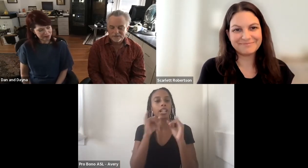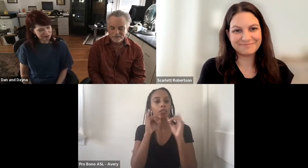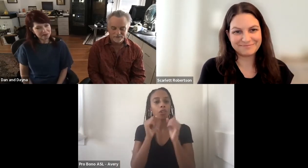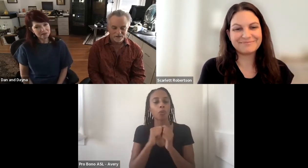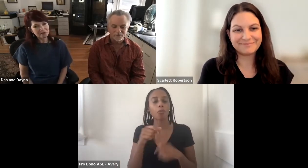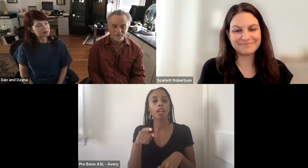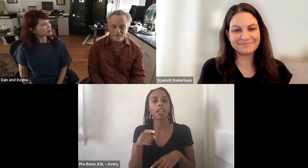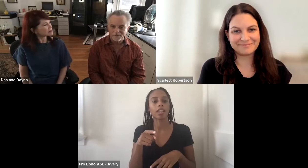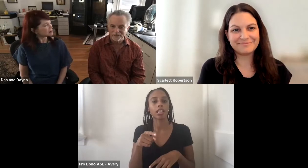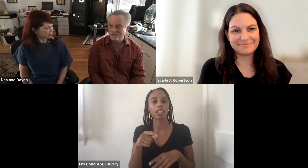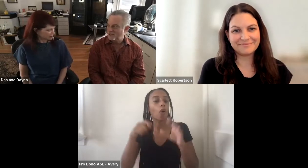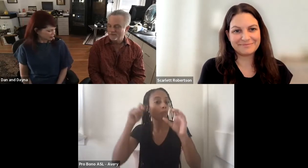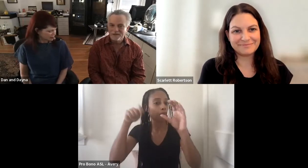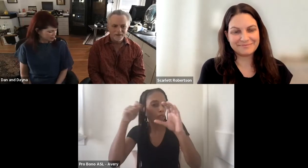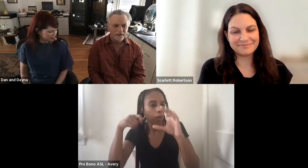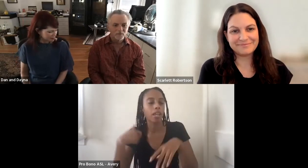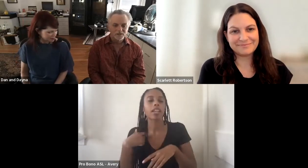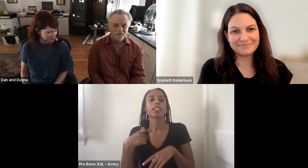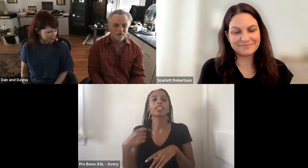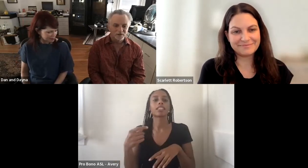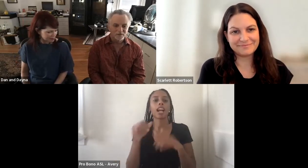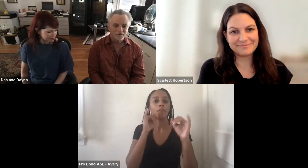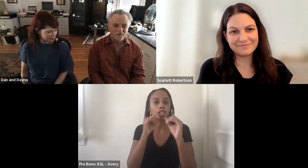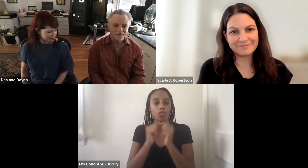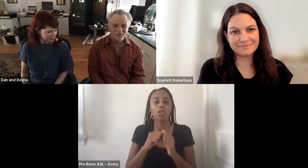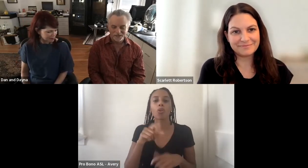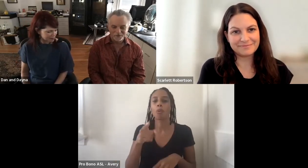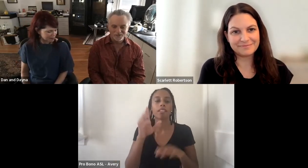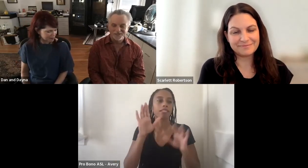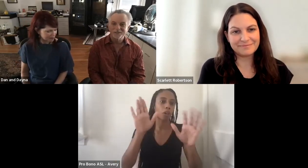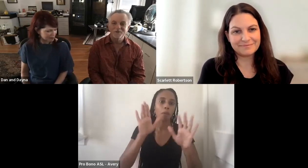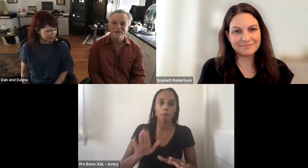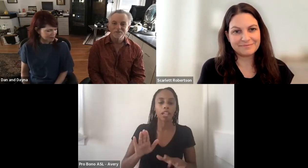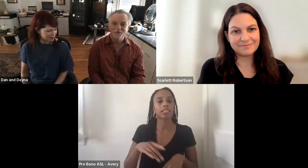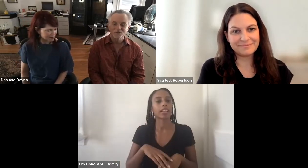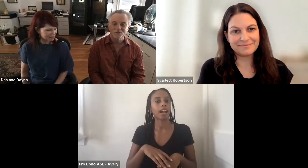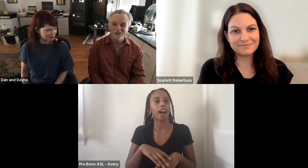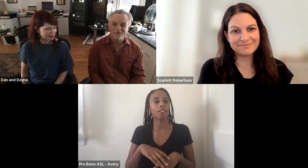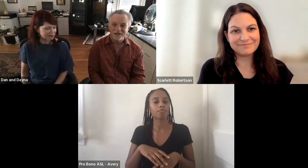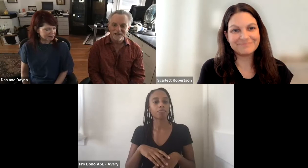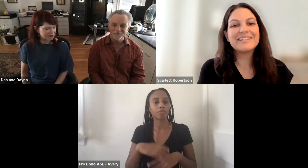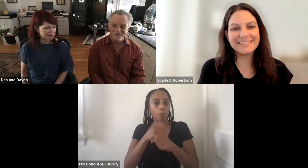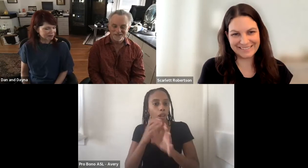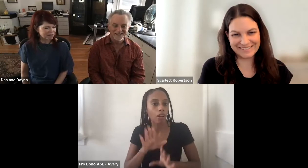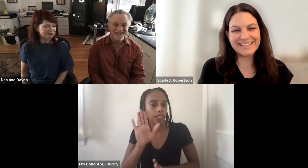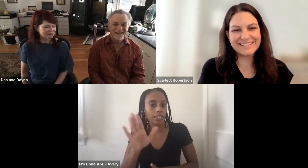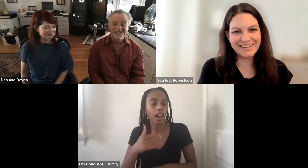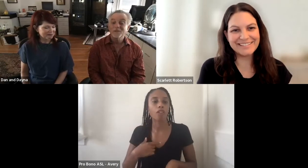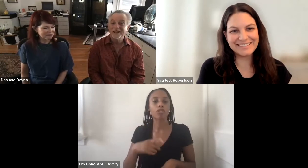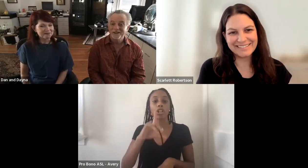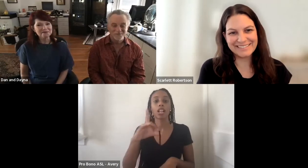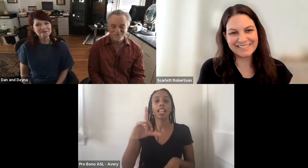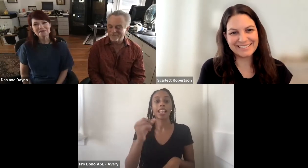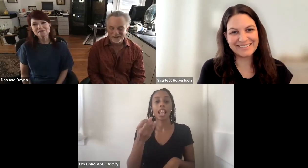incredibly gifted photographer and filmmaker herself, and was, as Leonard says in the movie, his first true love at age 50. That's right.